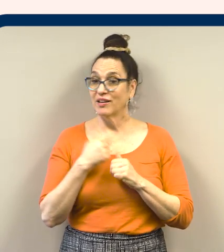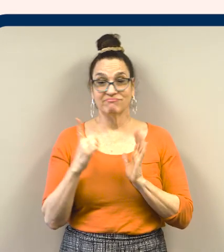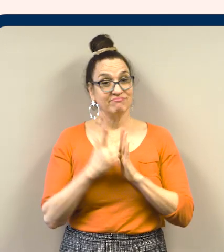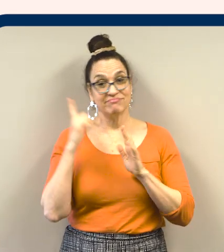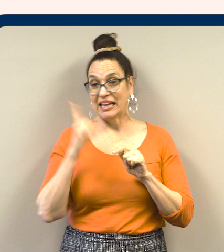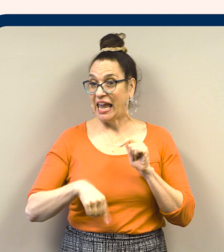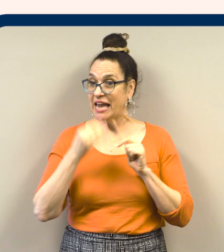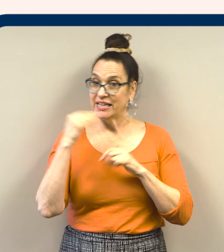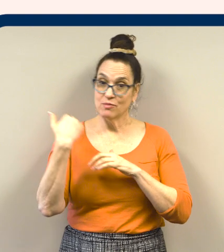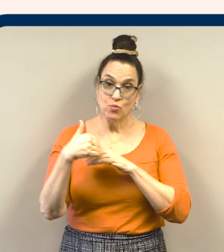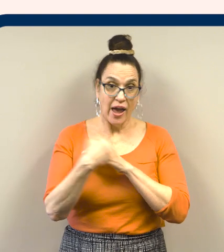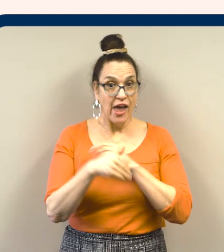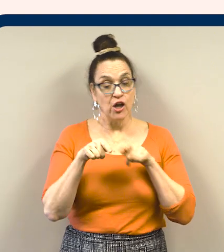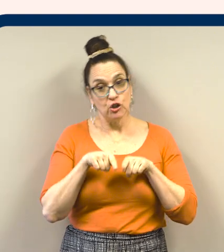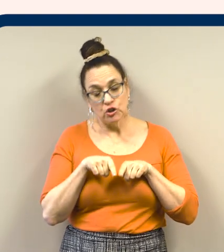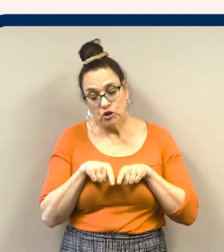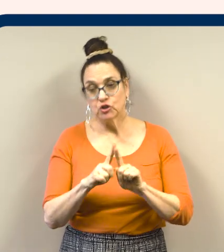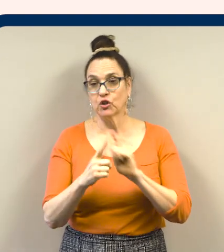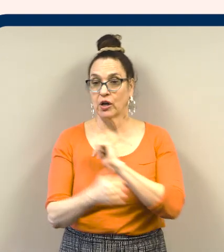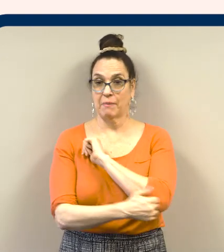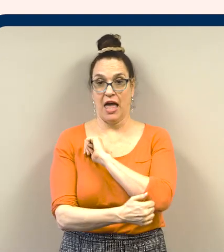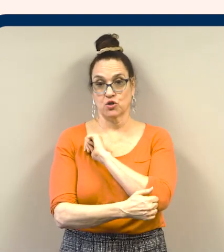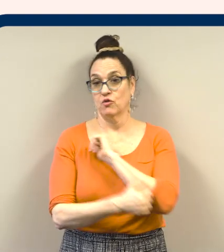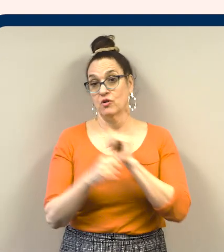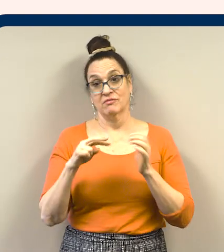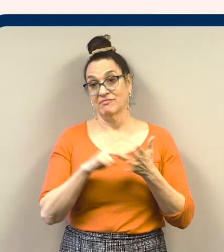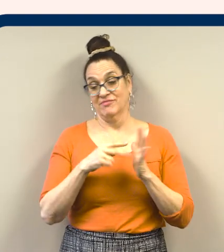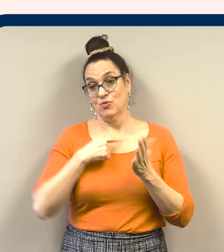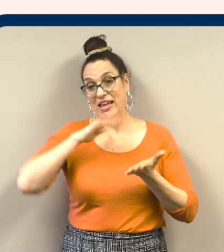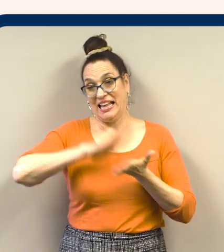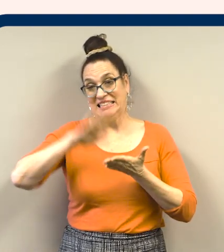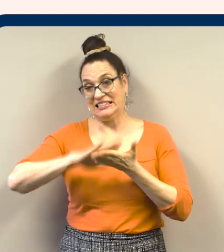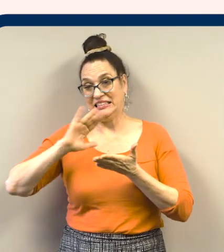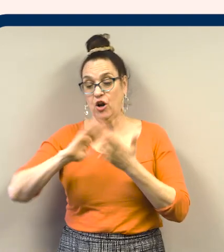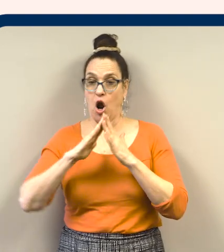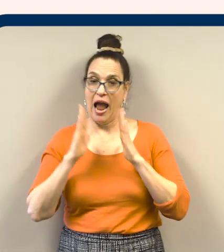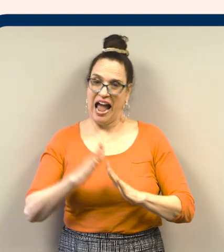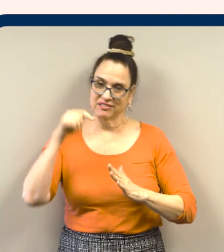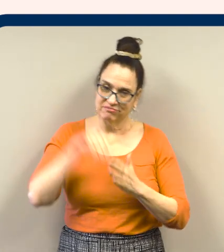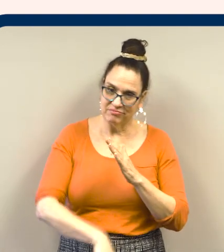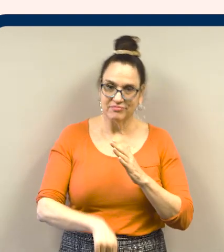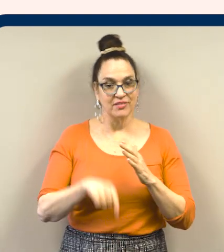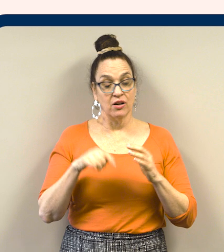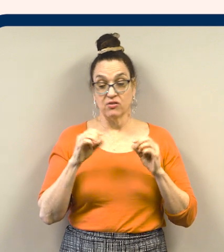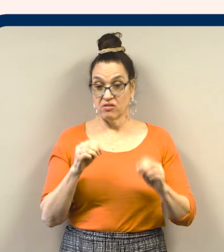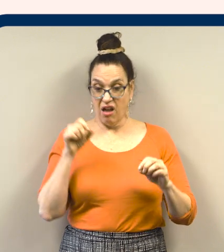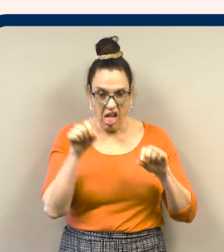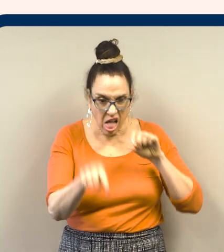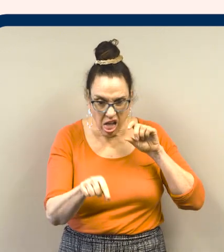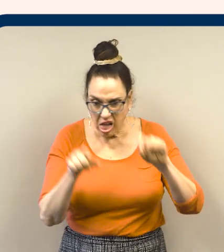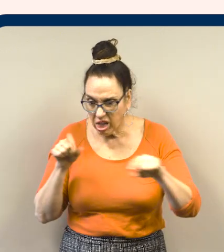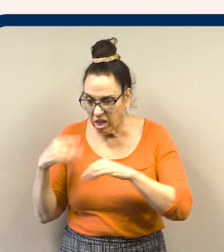Because we do not eat chametz during Passover, we clean our homes thoroughly so that not even a single